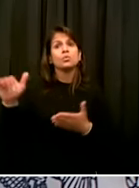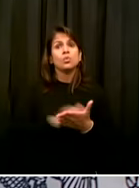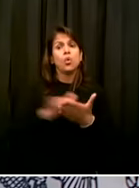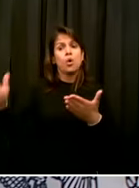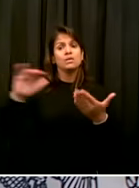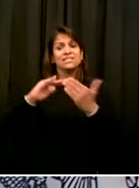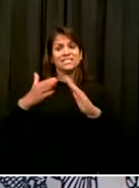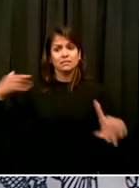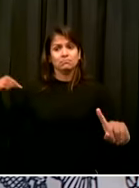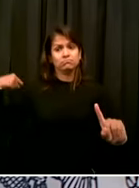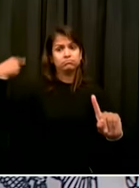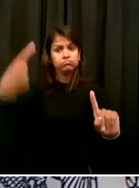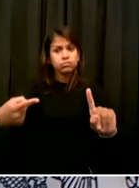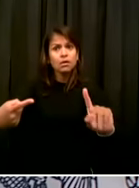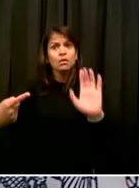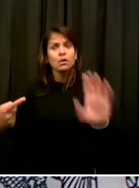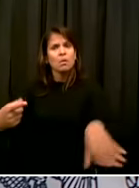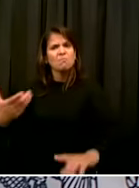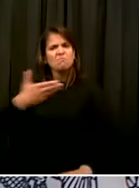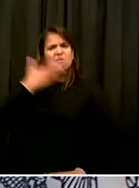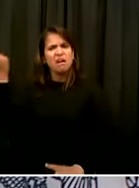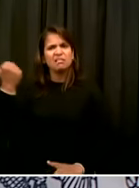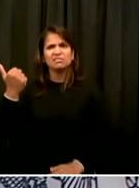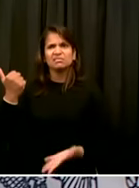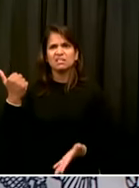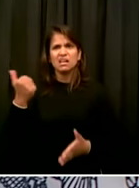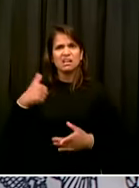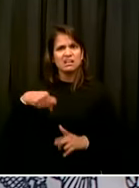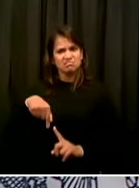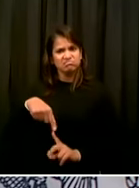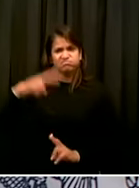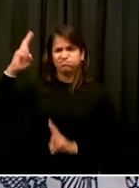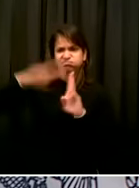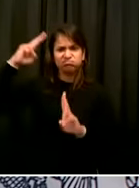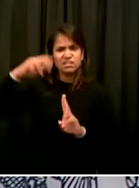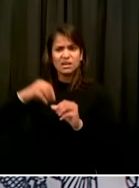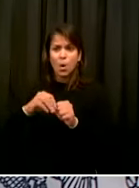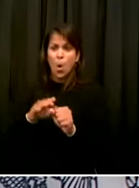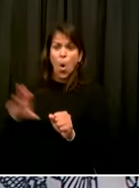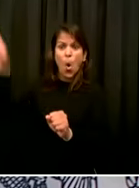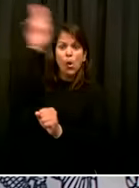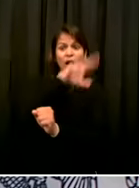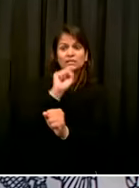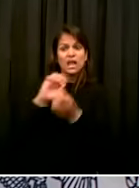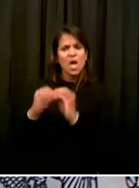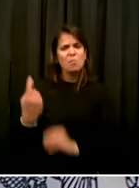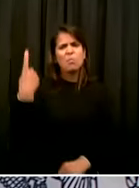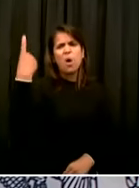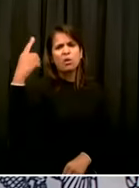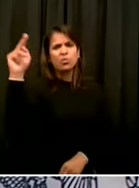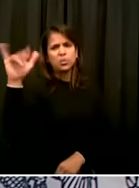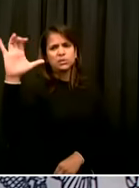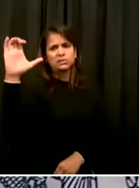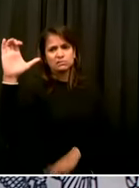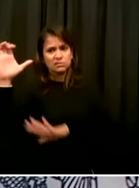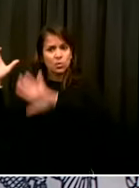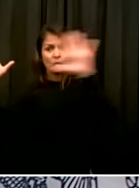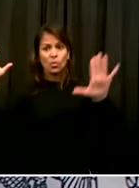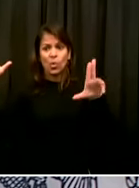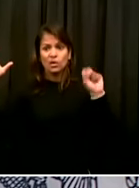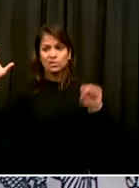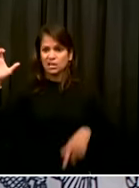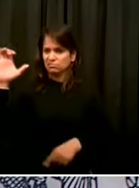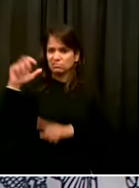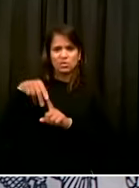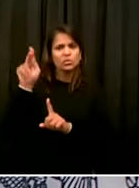internationally, nationally, for the level of infection you would need to get below to be able to open schools. You heard it today,